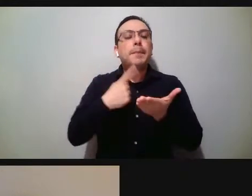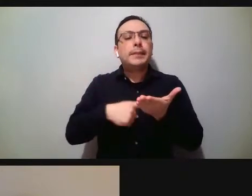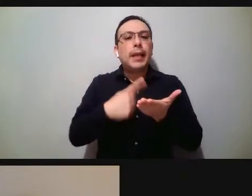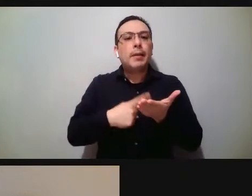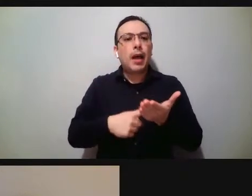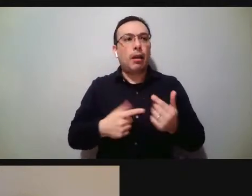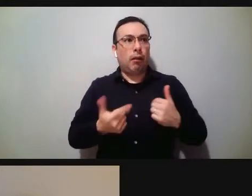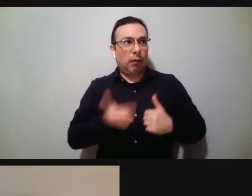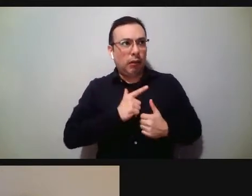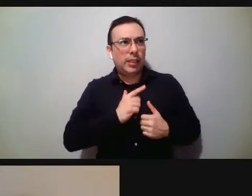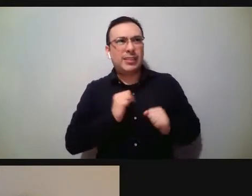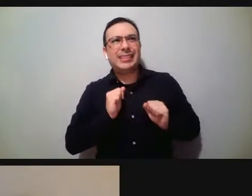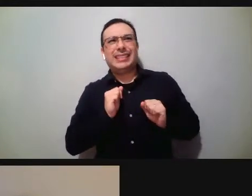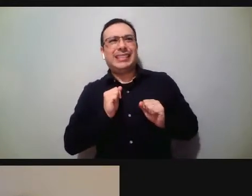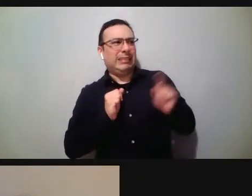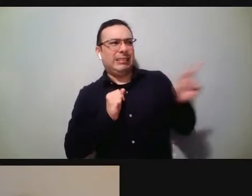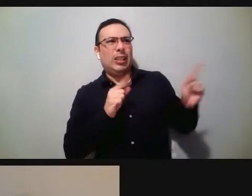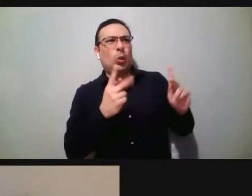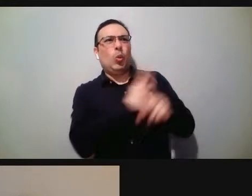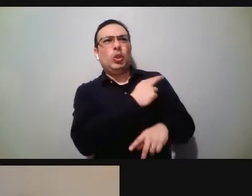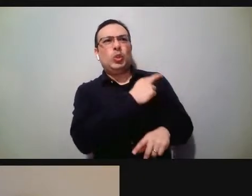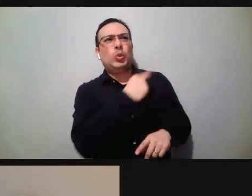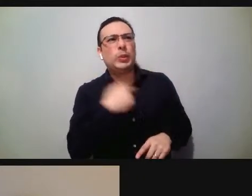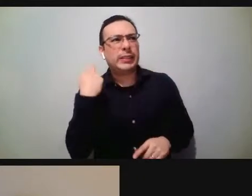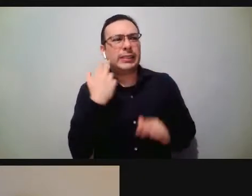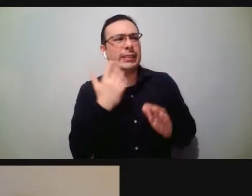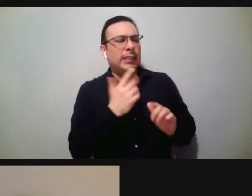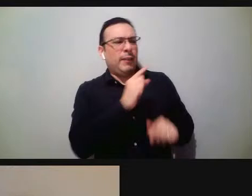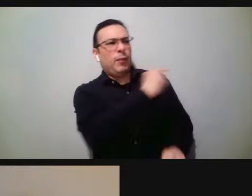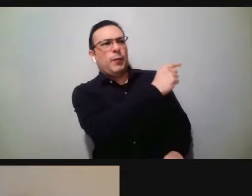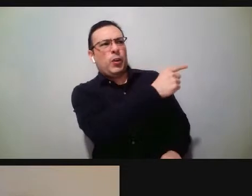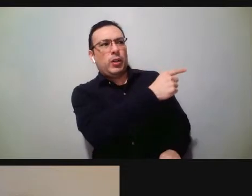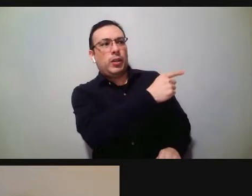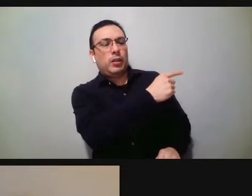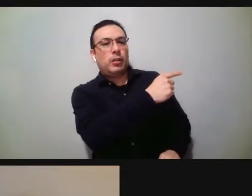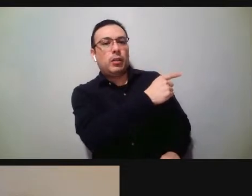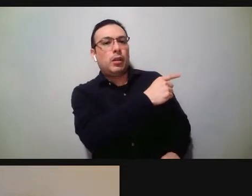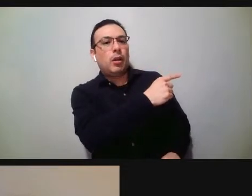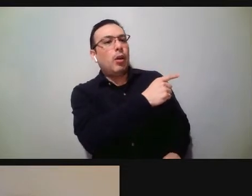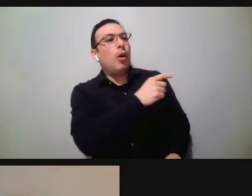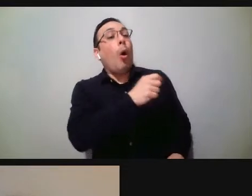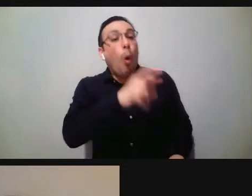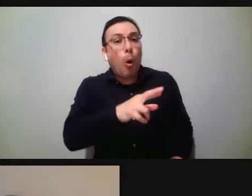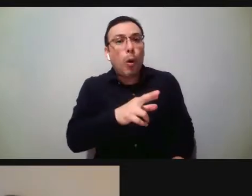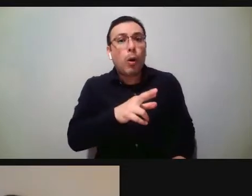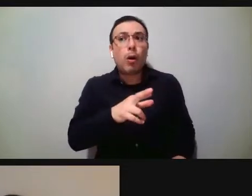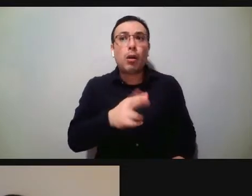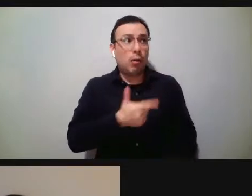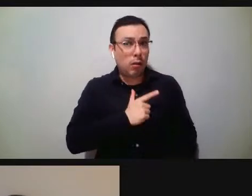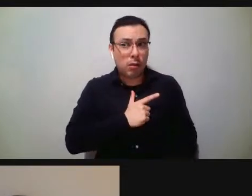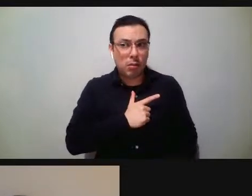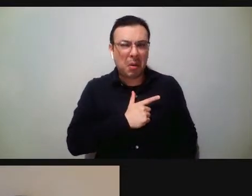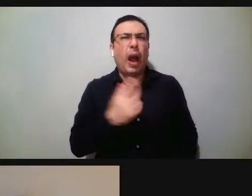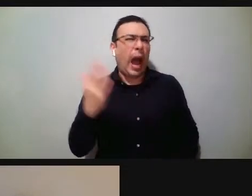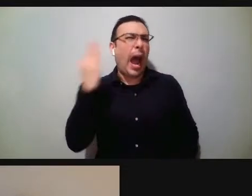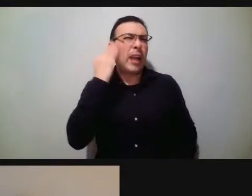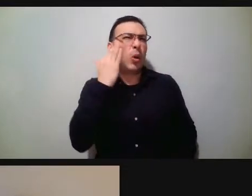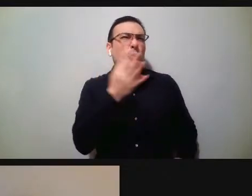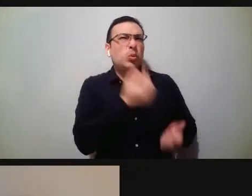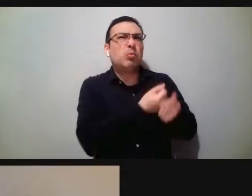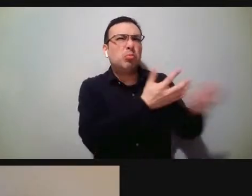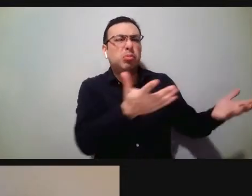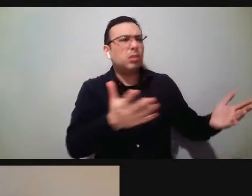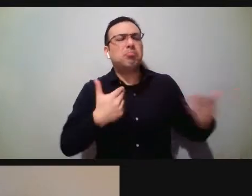risk? Should we expect the supply to increase and take the first vaccine appointment we can? Yeah, you know, it's